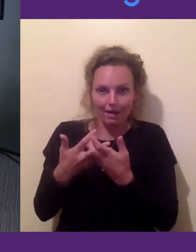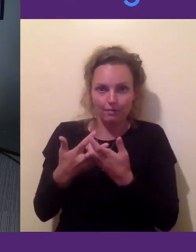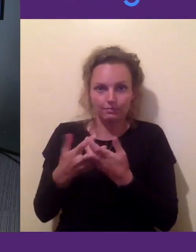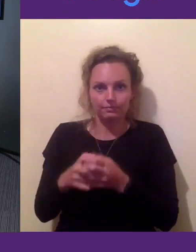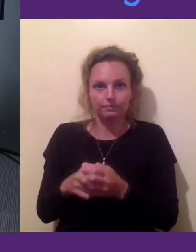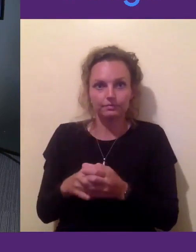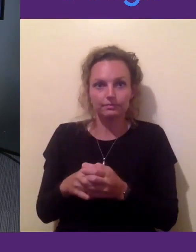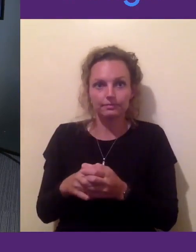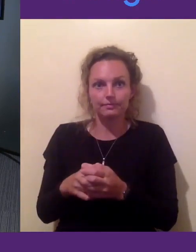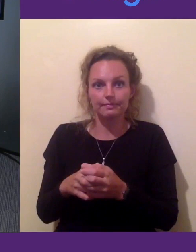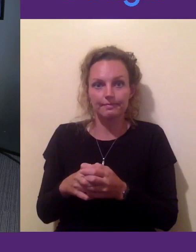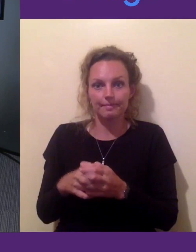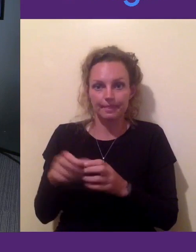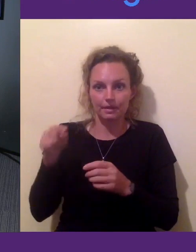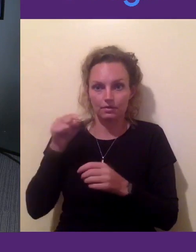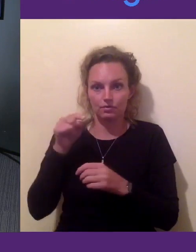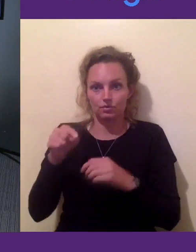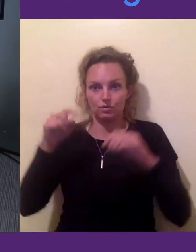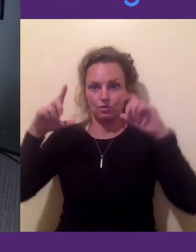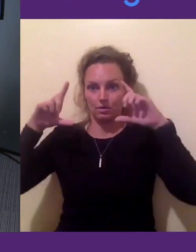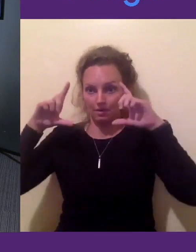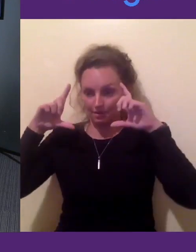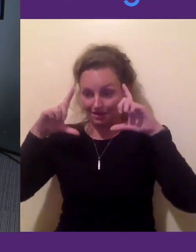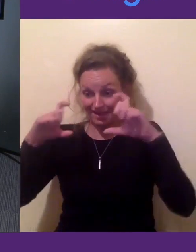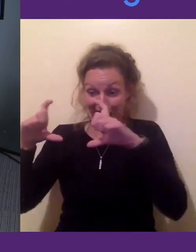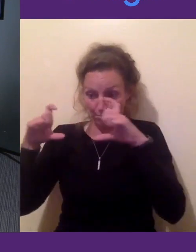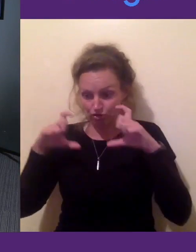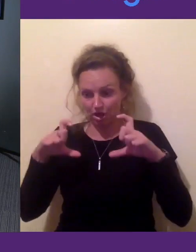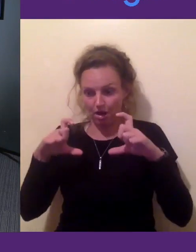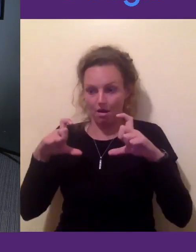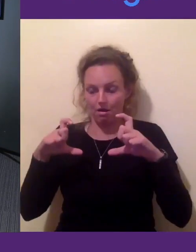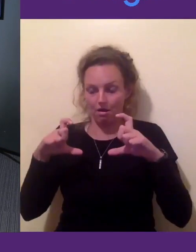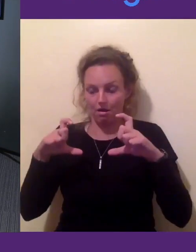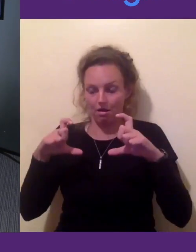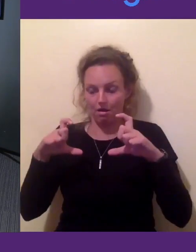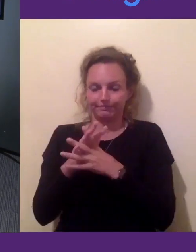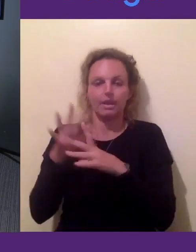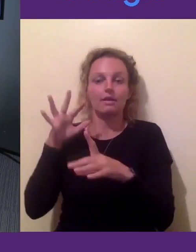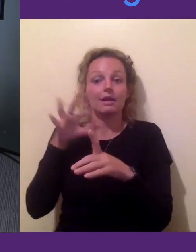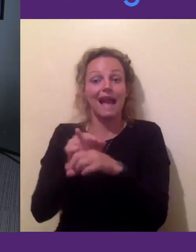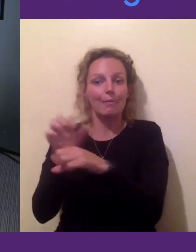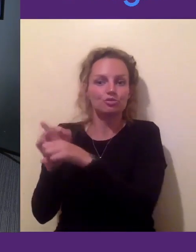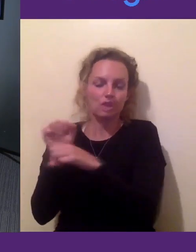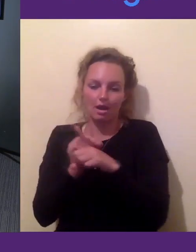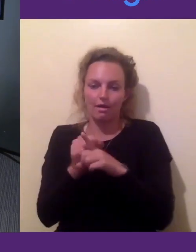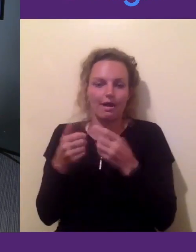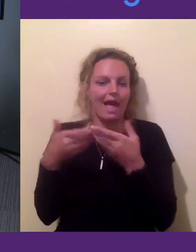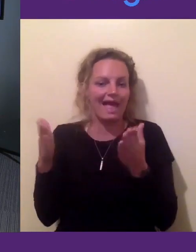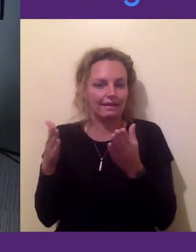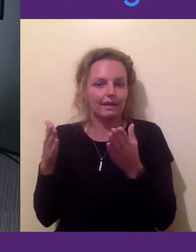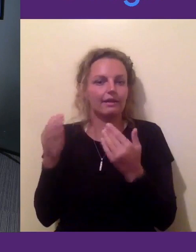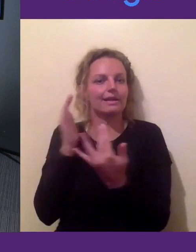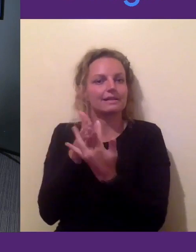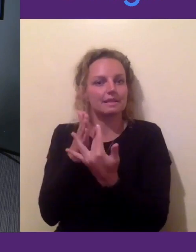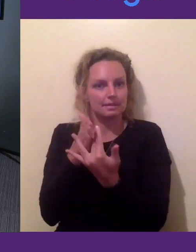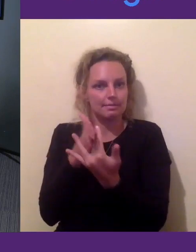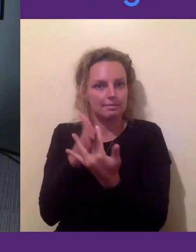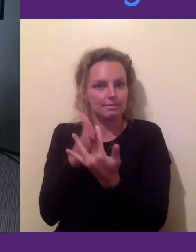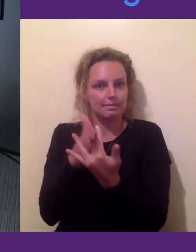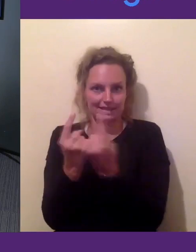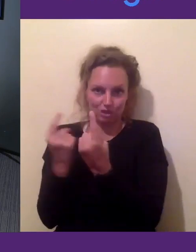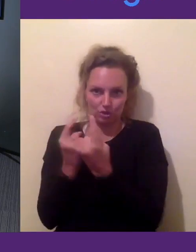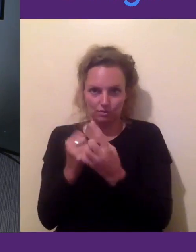that you capture any potential accessibility issues as early as possible in the process. So I think there's two parts. There's one, there's like the